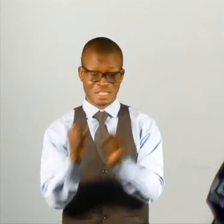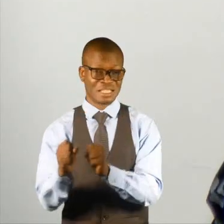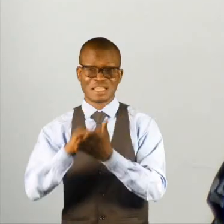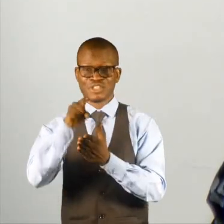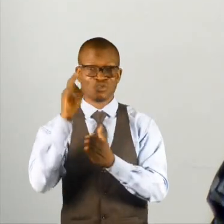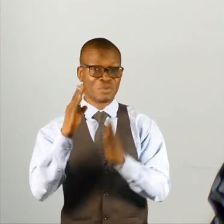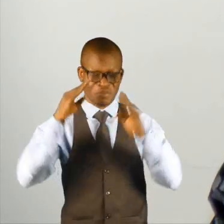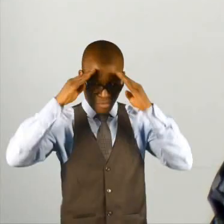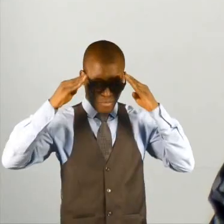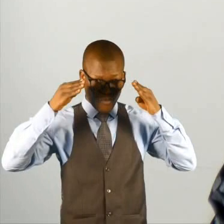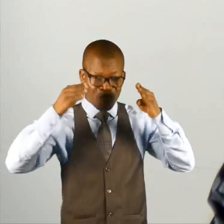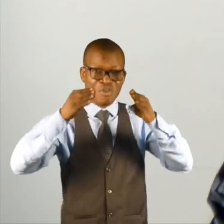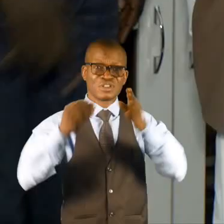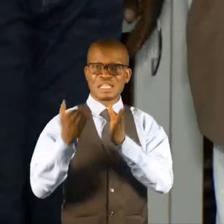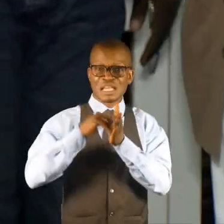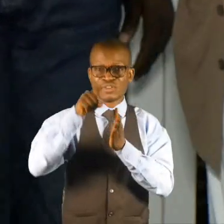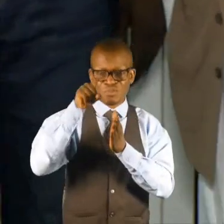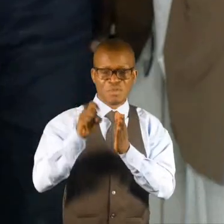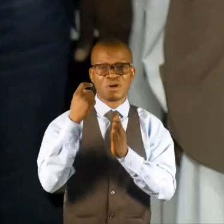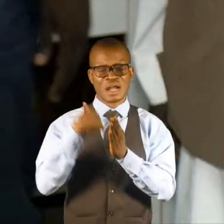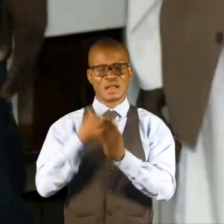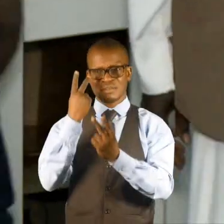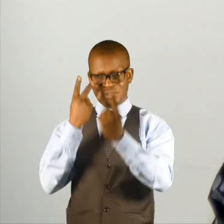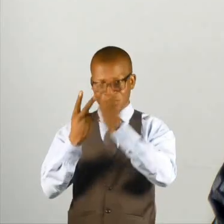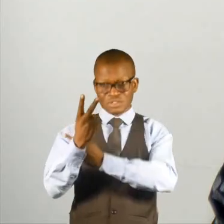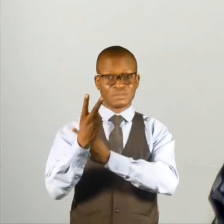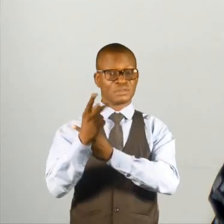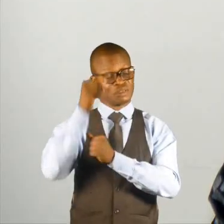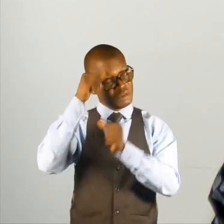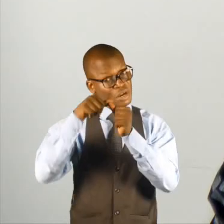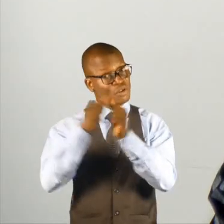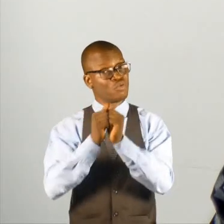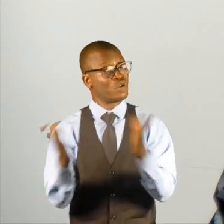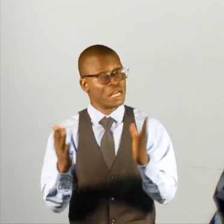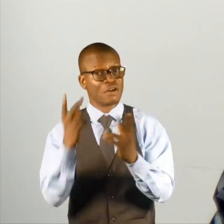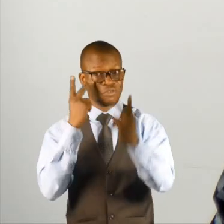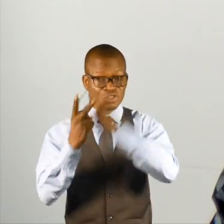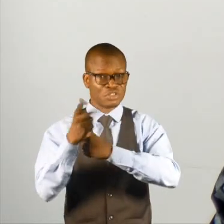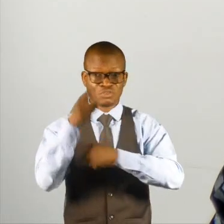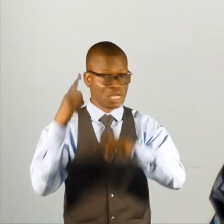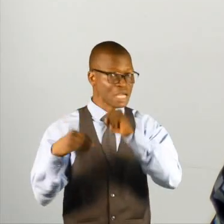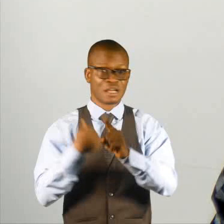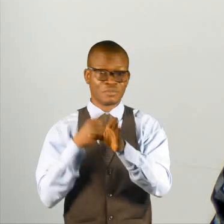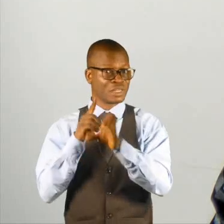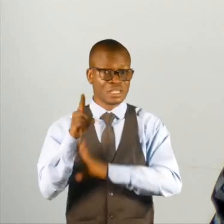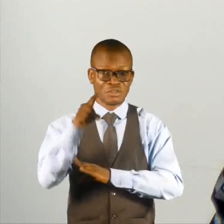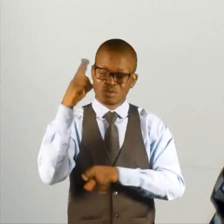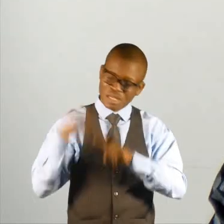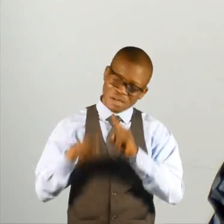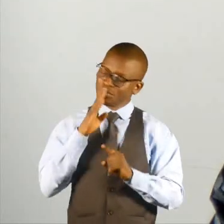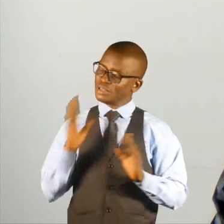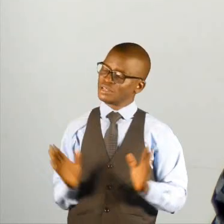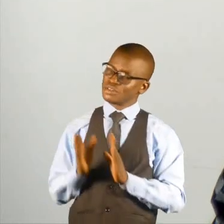strategic goals and focus on it. And you must have a vision. Without a vision, you will not have